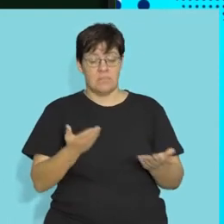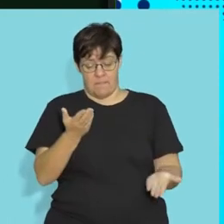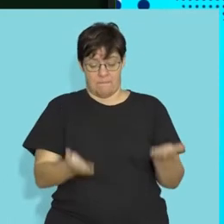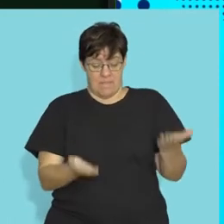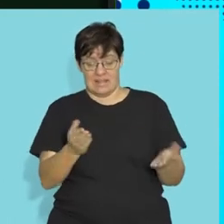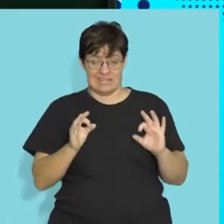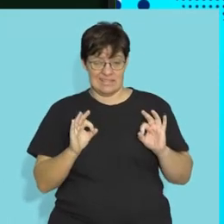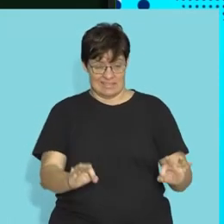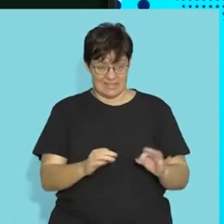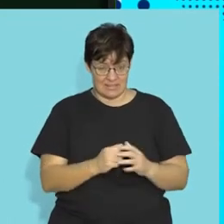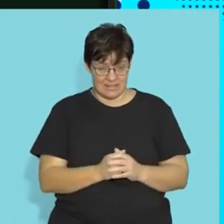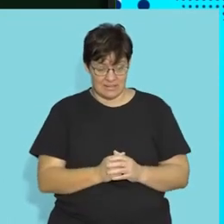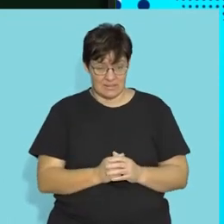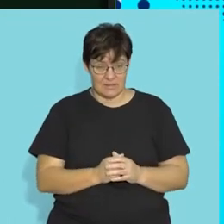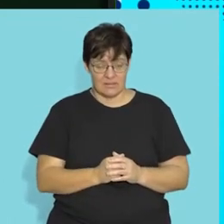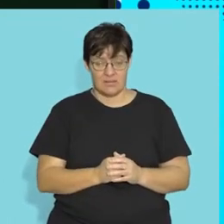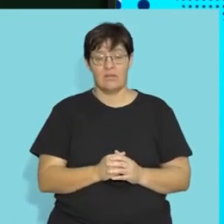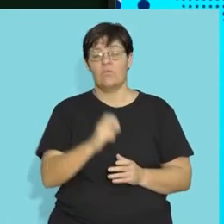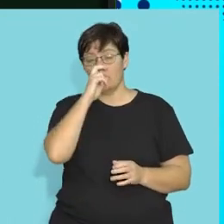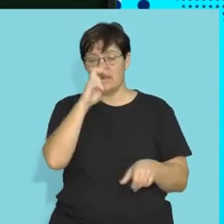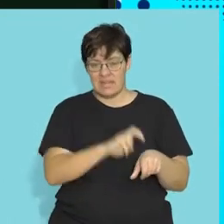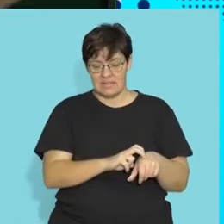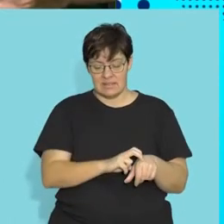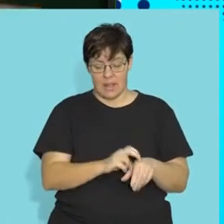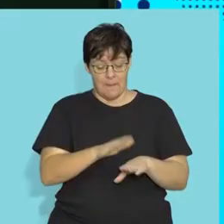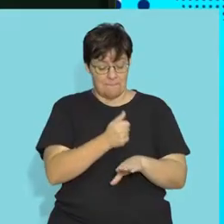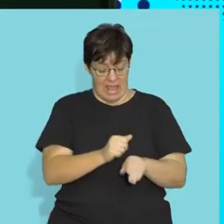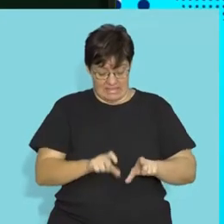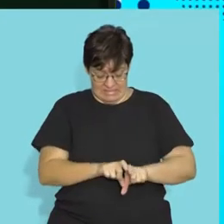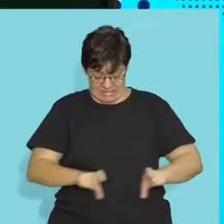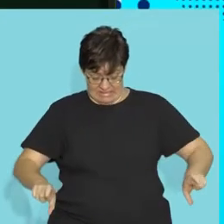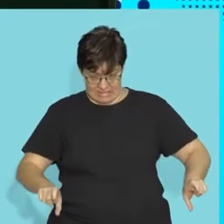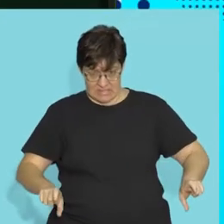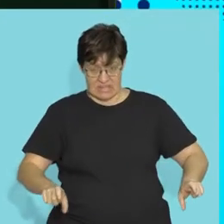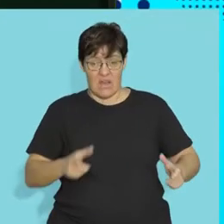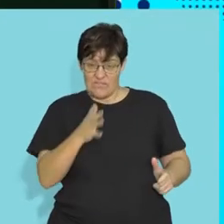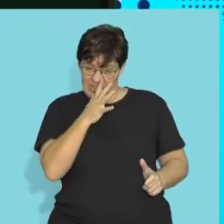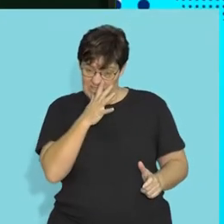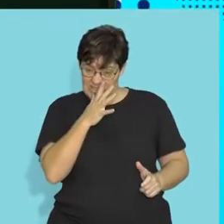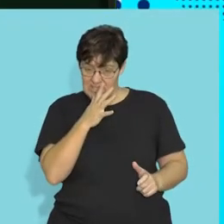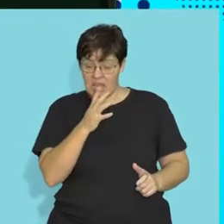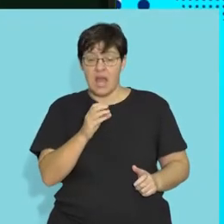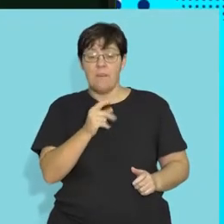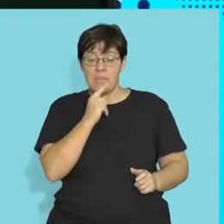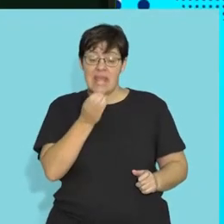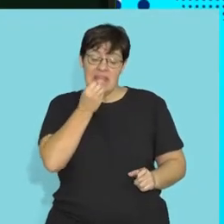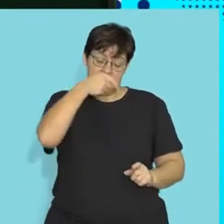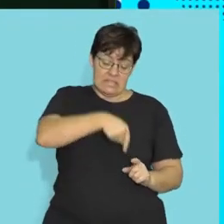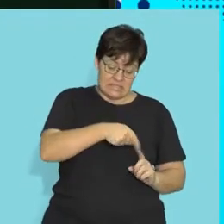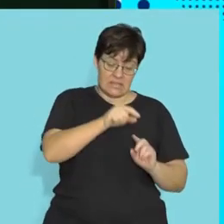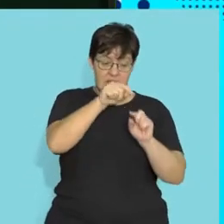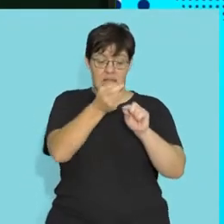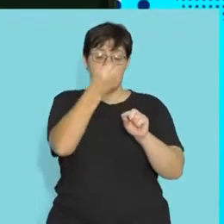establish what we refer to as a balance, we need to have a large base of producers and generally fewer consumers as we move